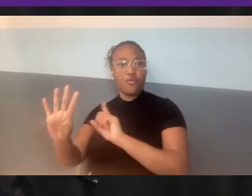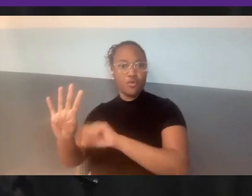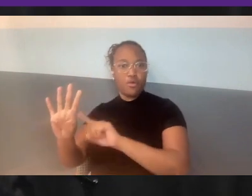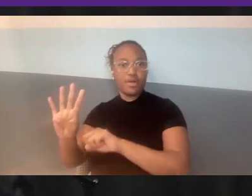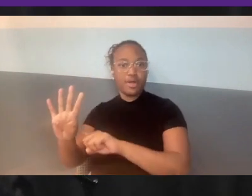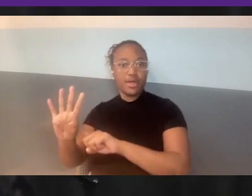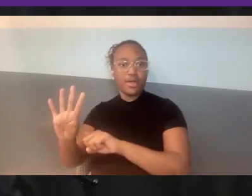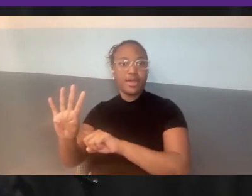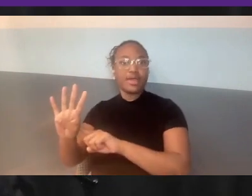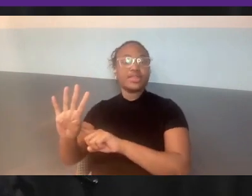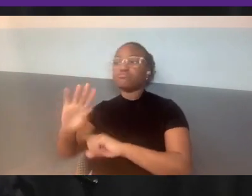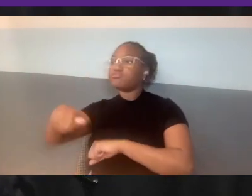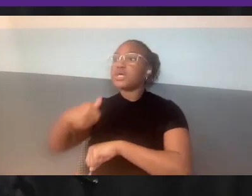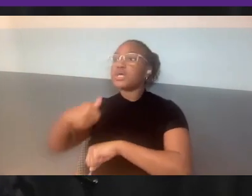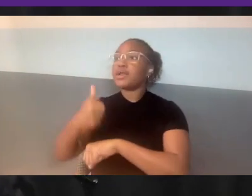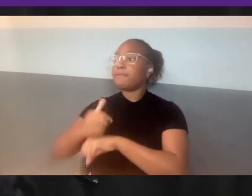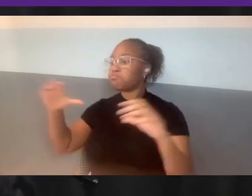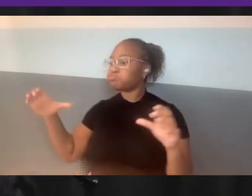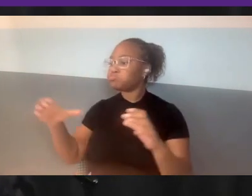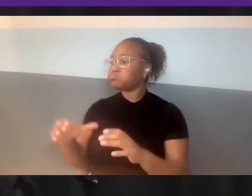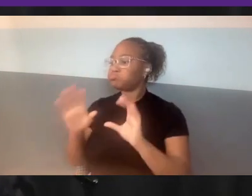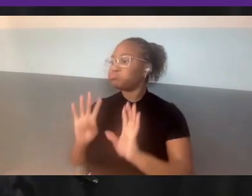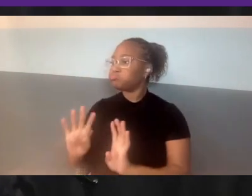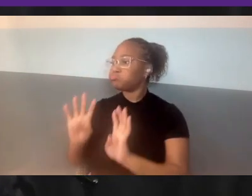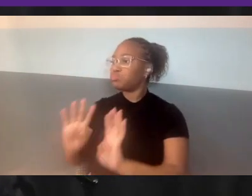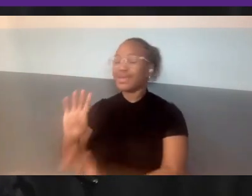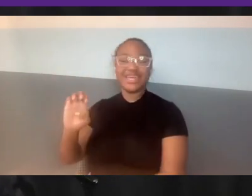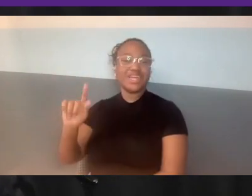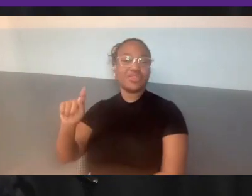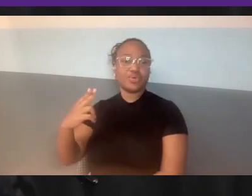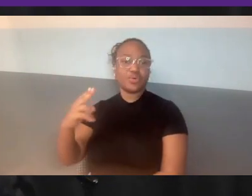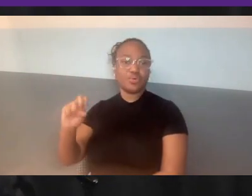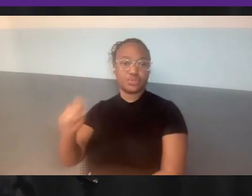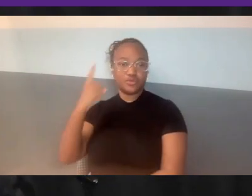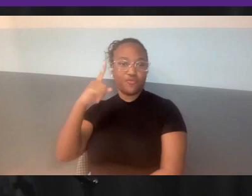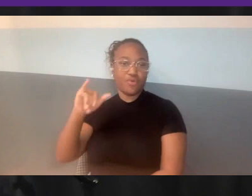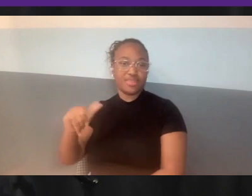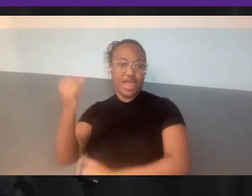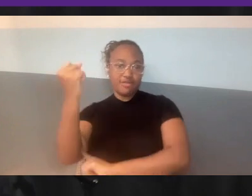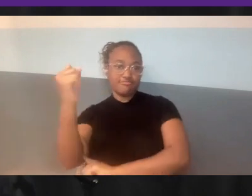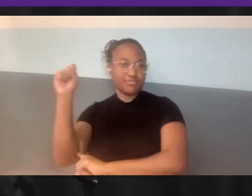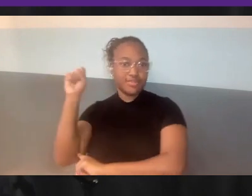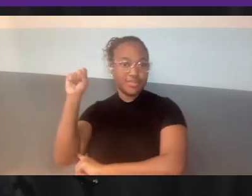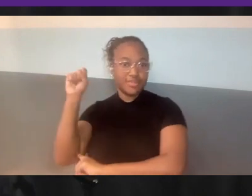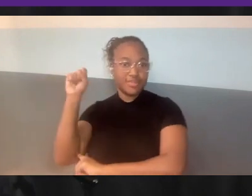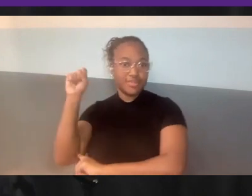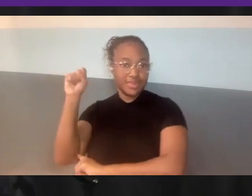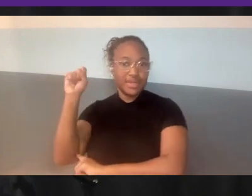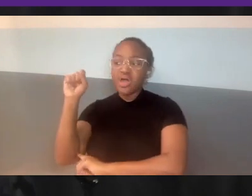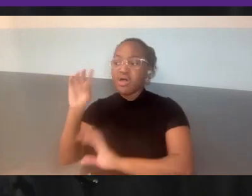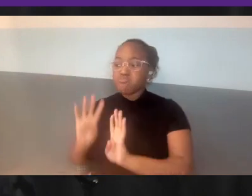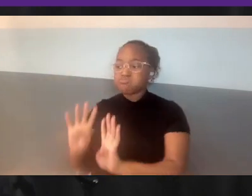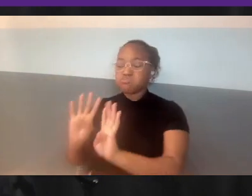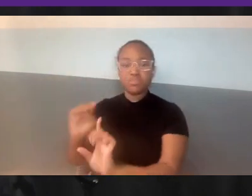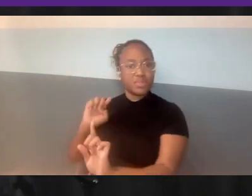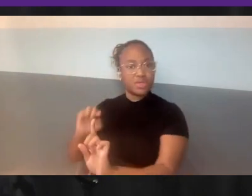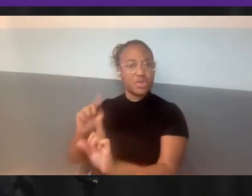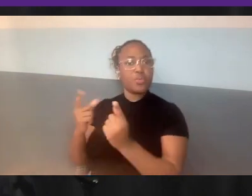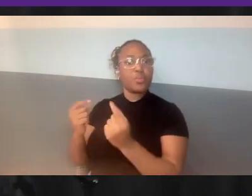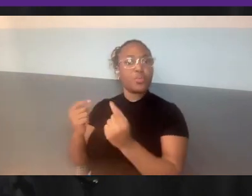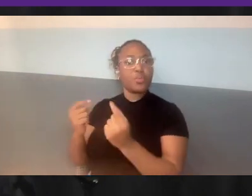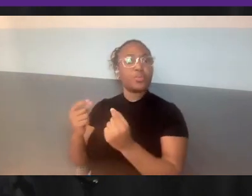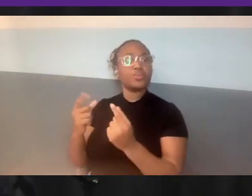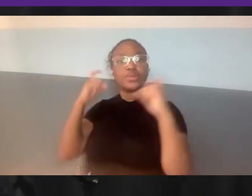and putting together their ethos for that uprising, they were very conscious of celebrating our differences